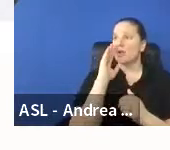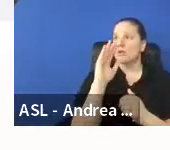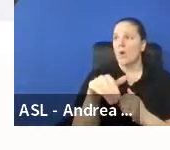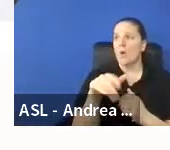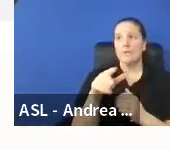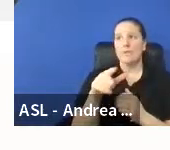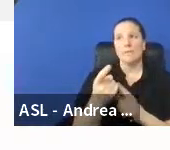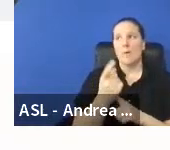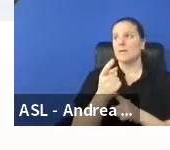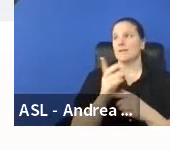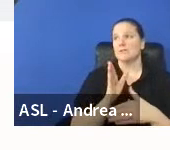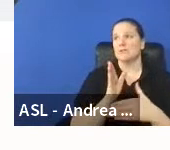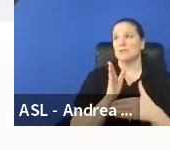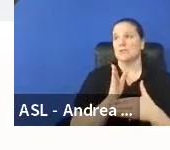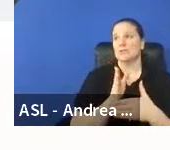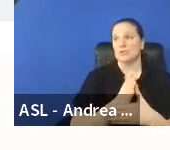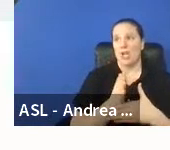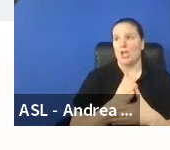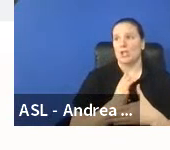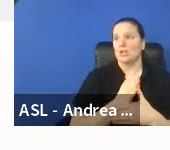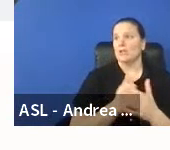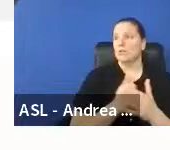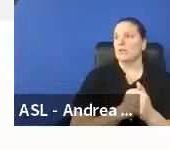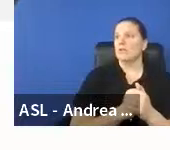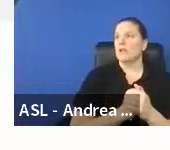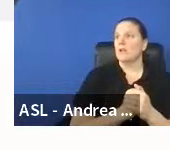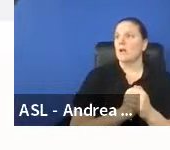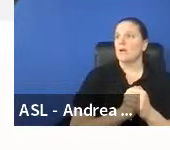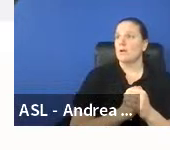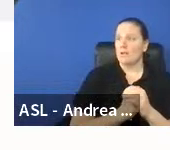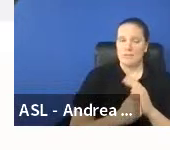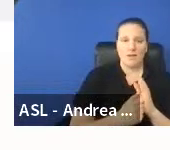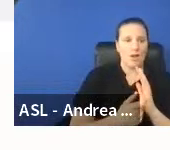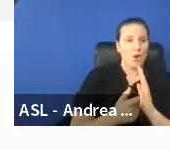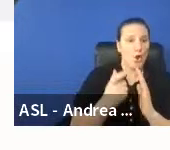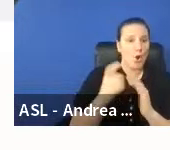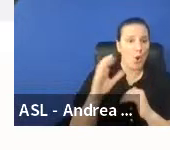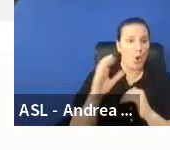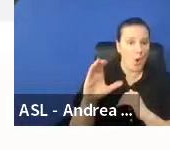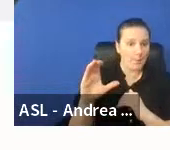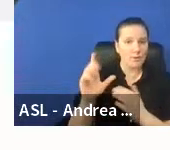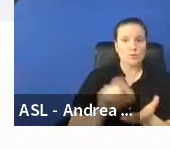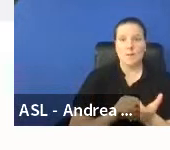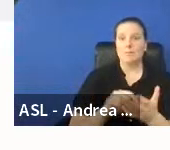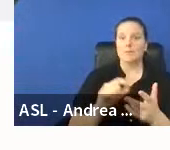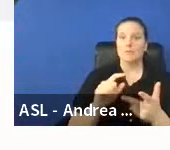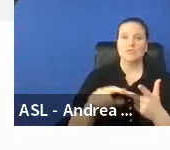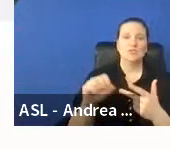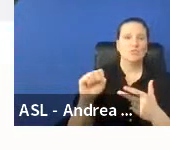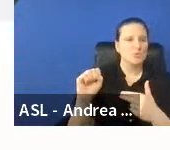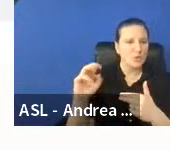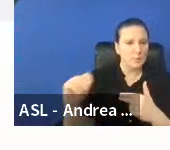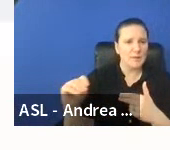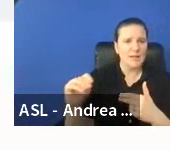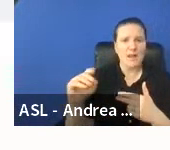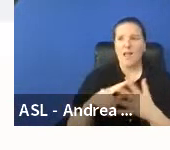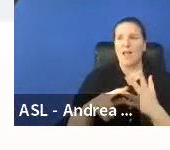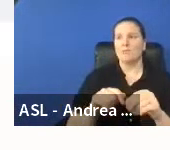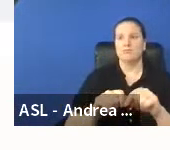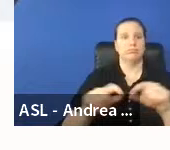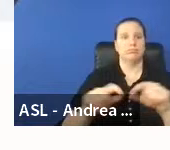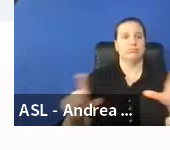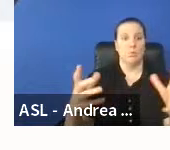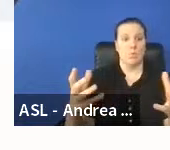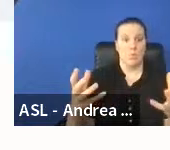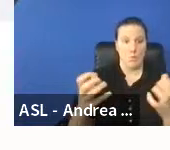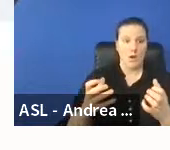shared, the Columbian newspaper, Clark County Today, social media, and everybody else is going to want